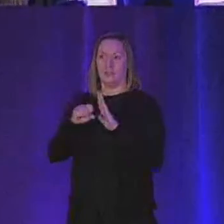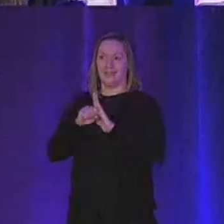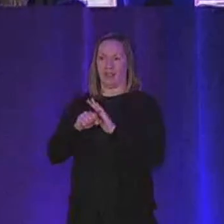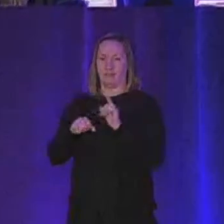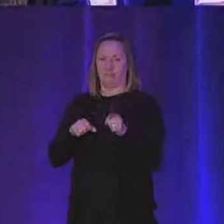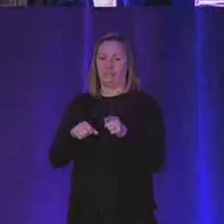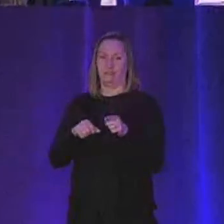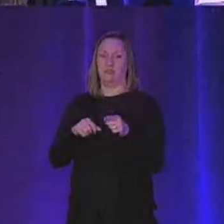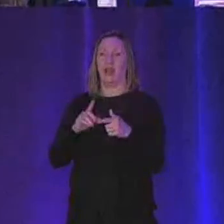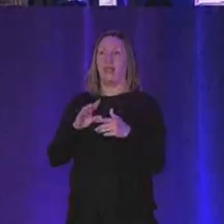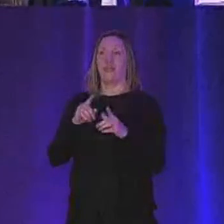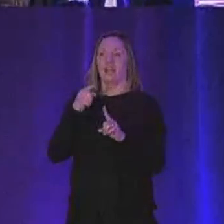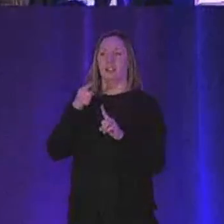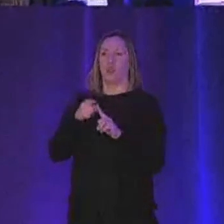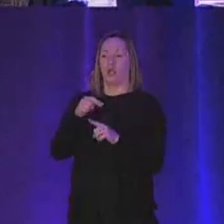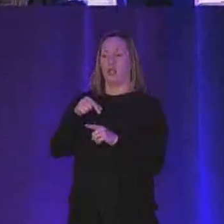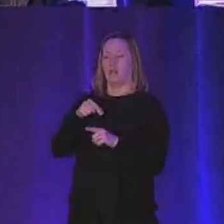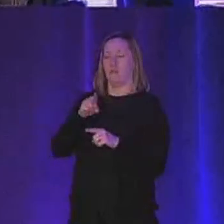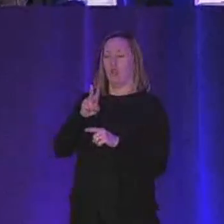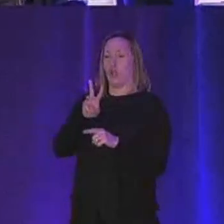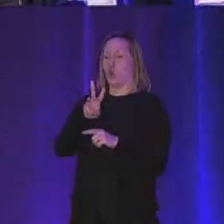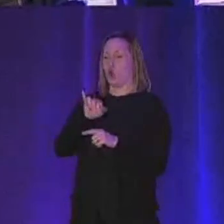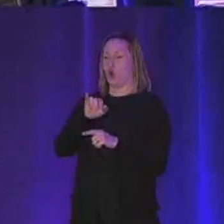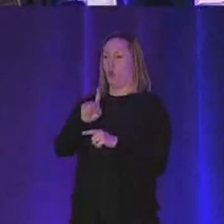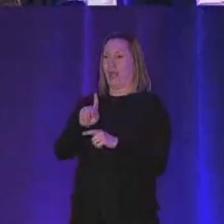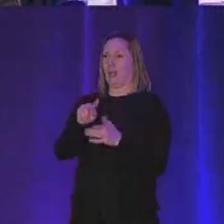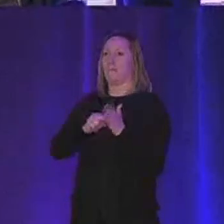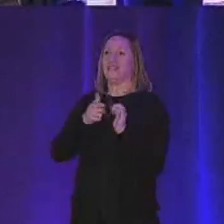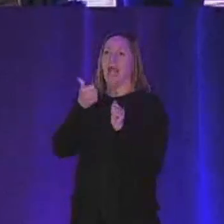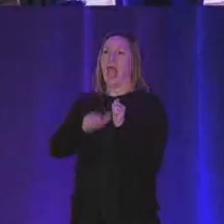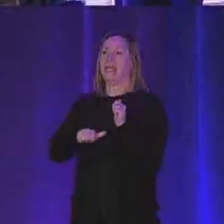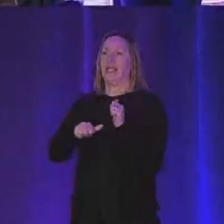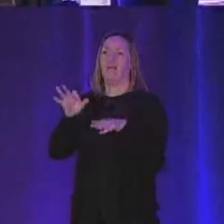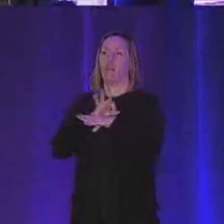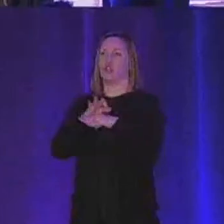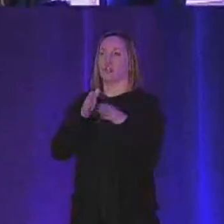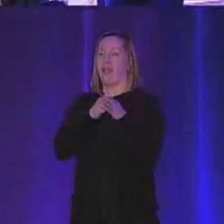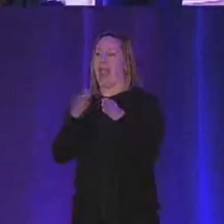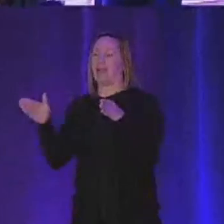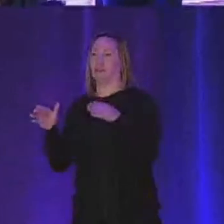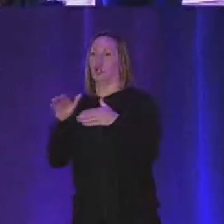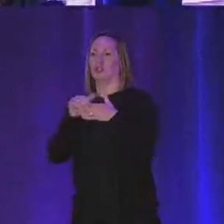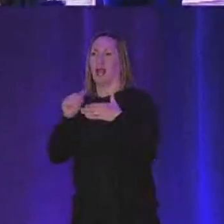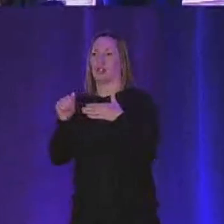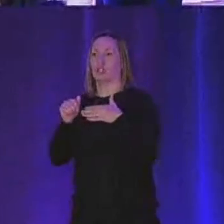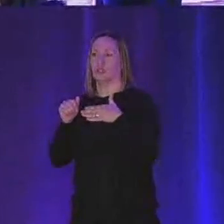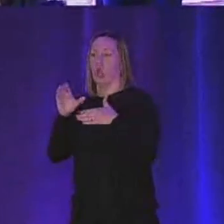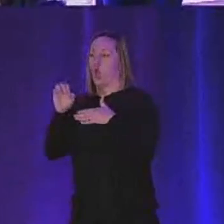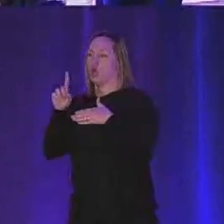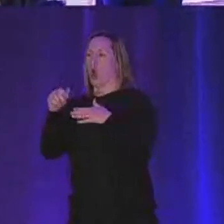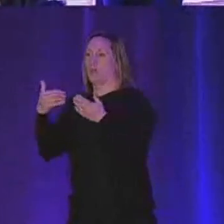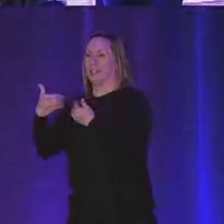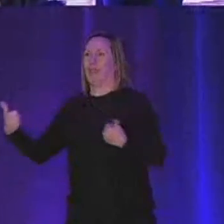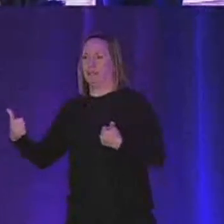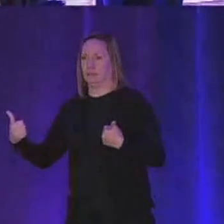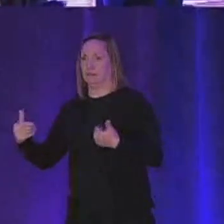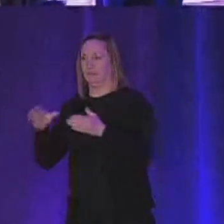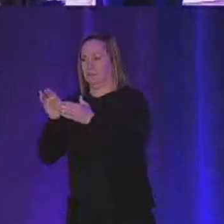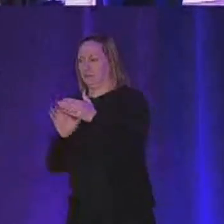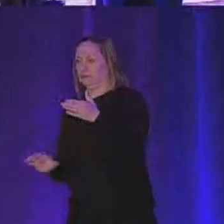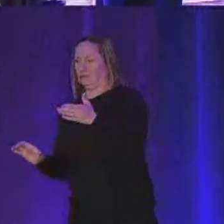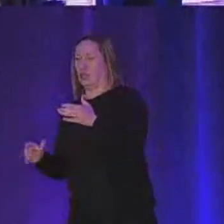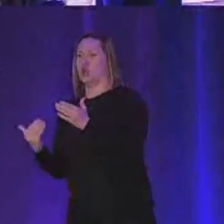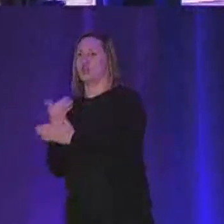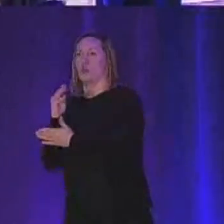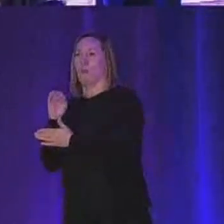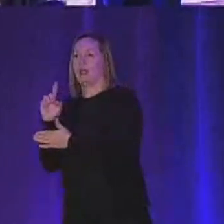a directive to Quick that says, hey, any function that comes after the $sign, code split that. Split it out into a new module, and